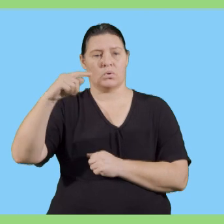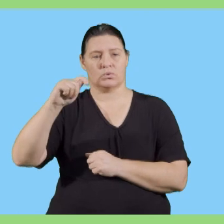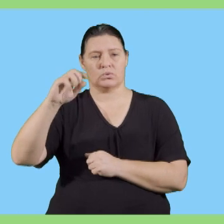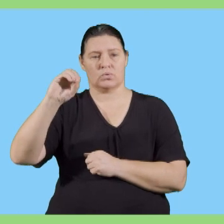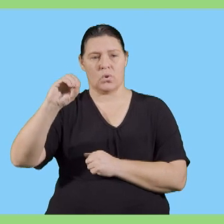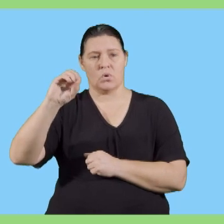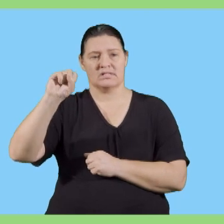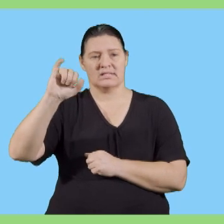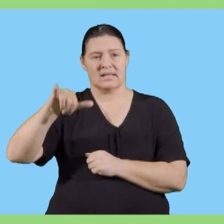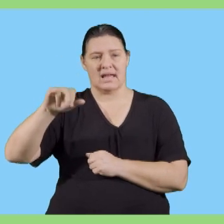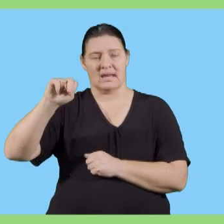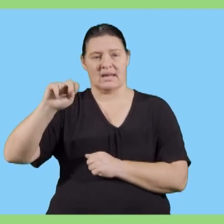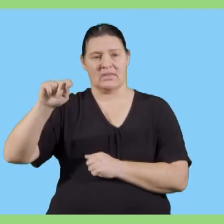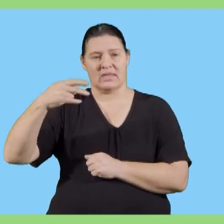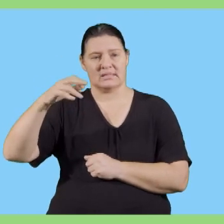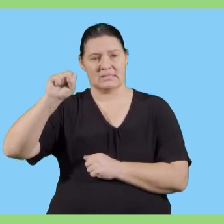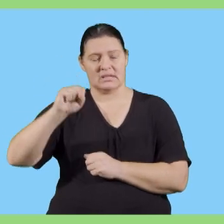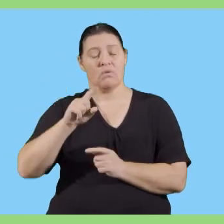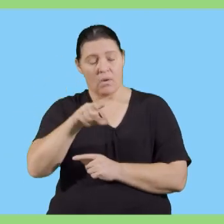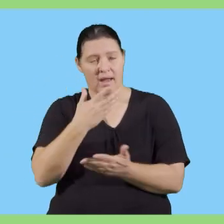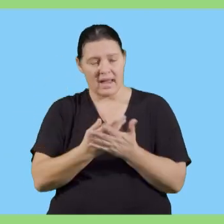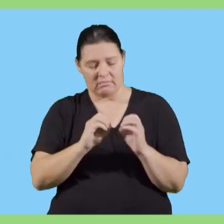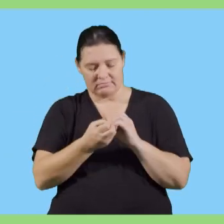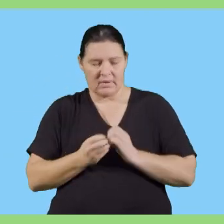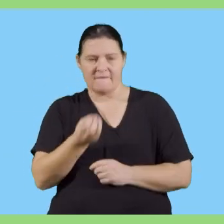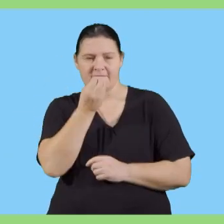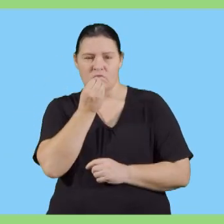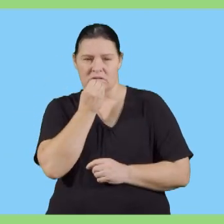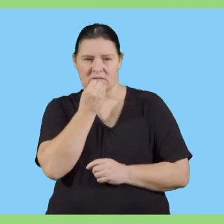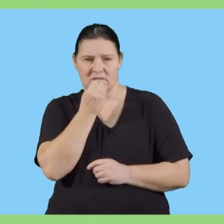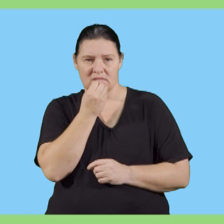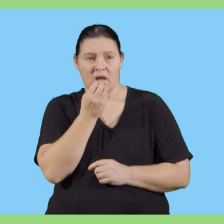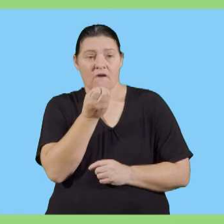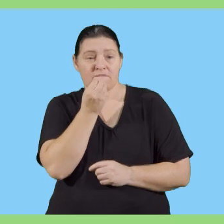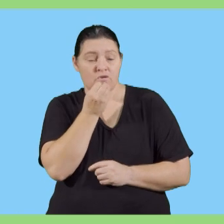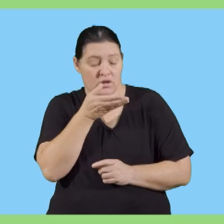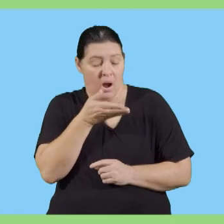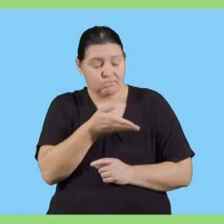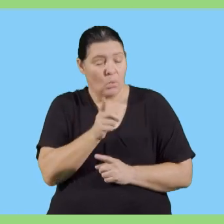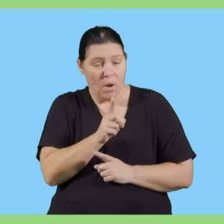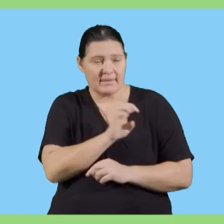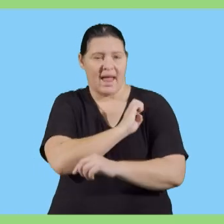Now, animals eat this food so that they can get energy.